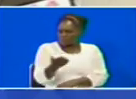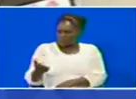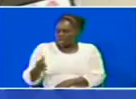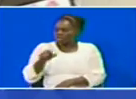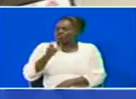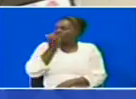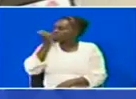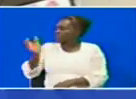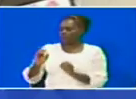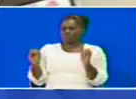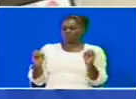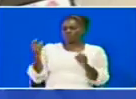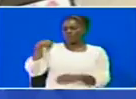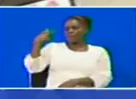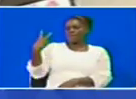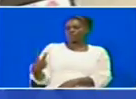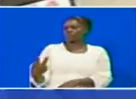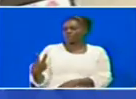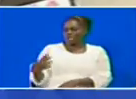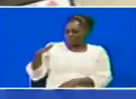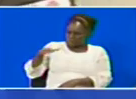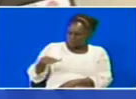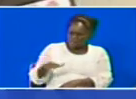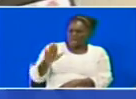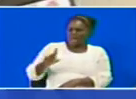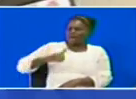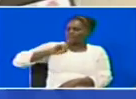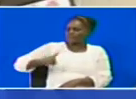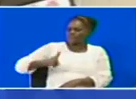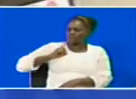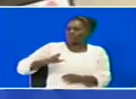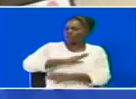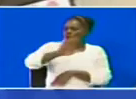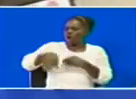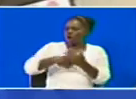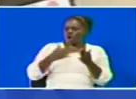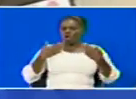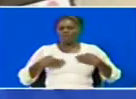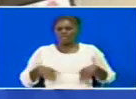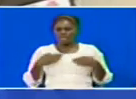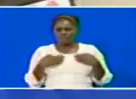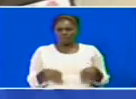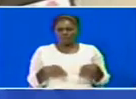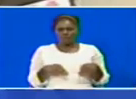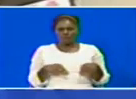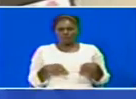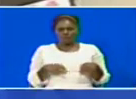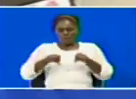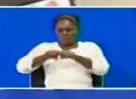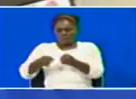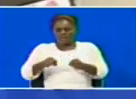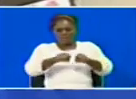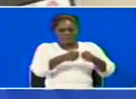take lightly. And number two, that you will discipline all persons who are in